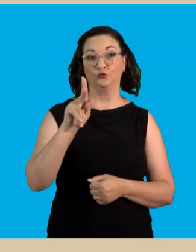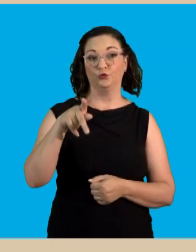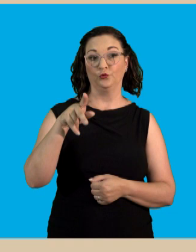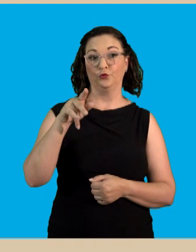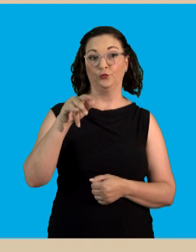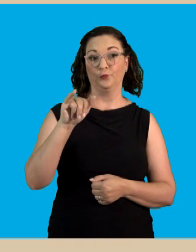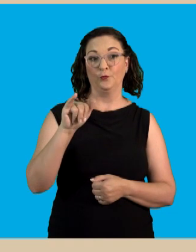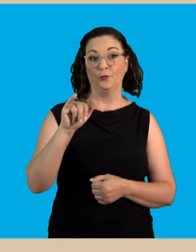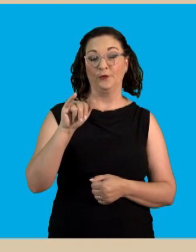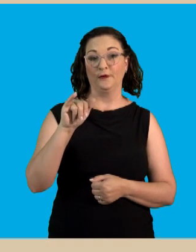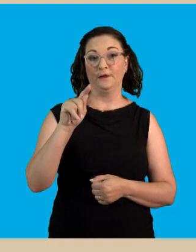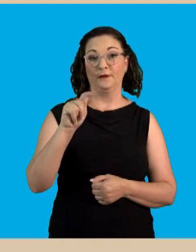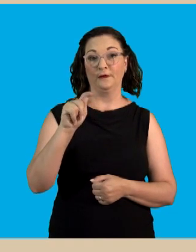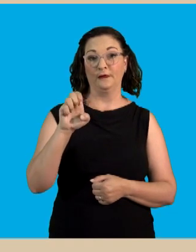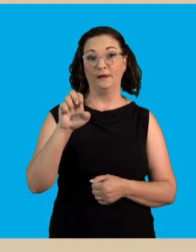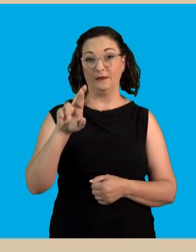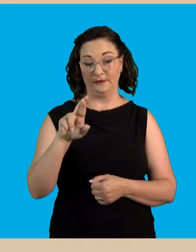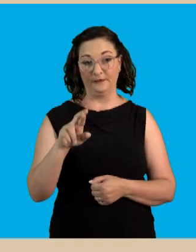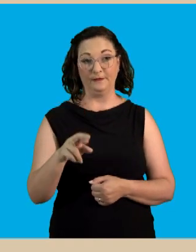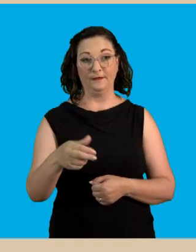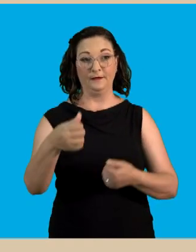for Jupiter,